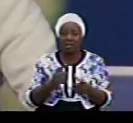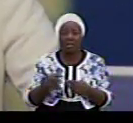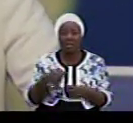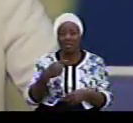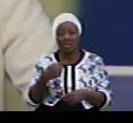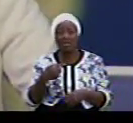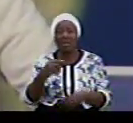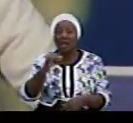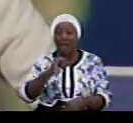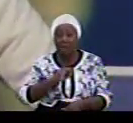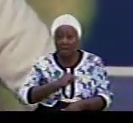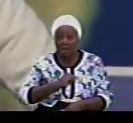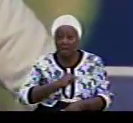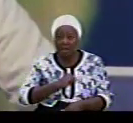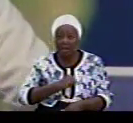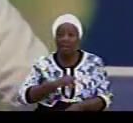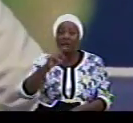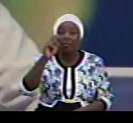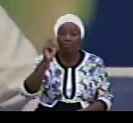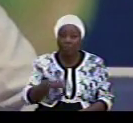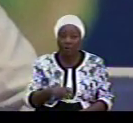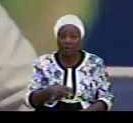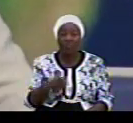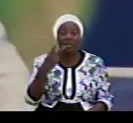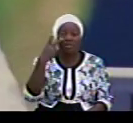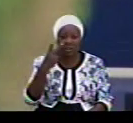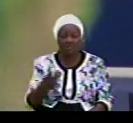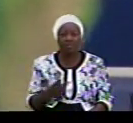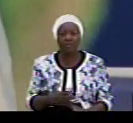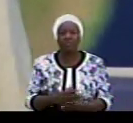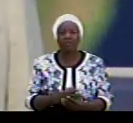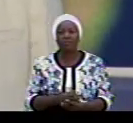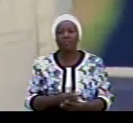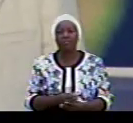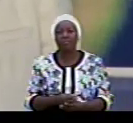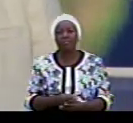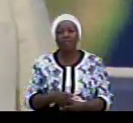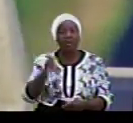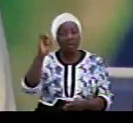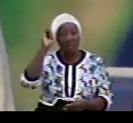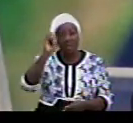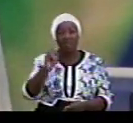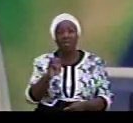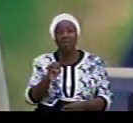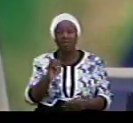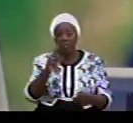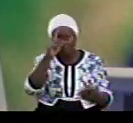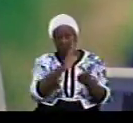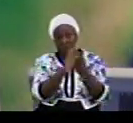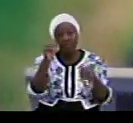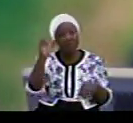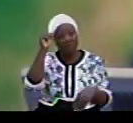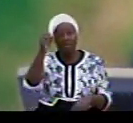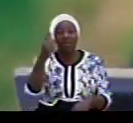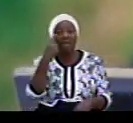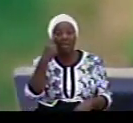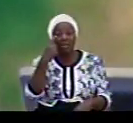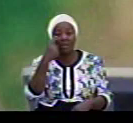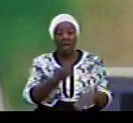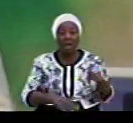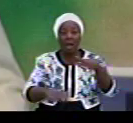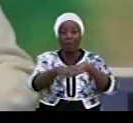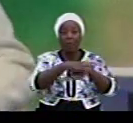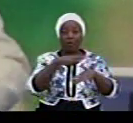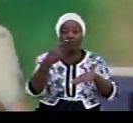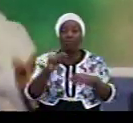I must see. He trusted his sight above the